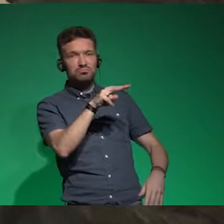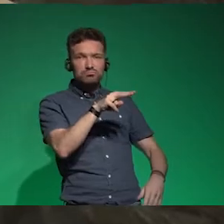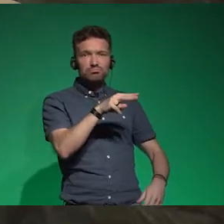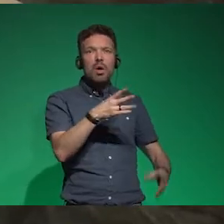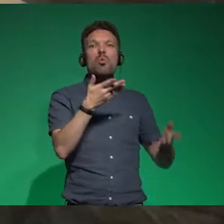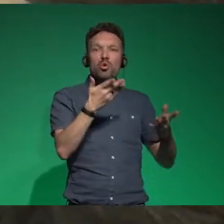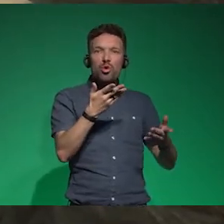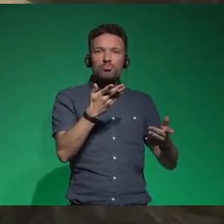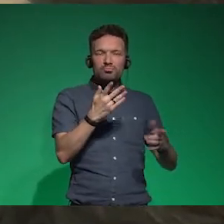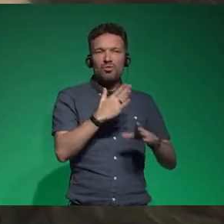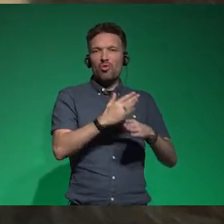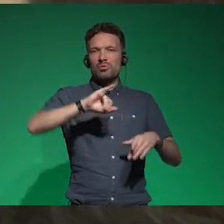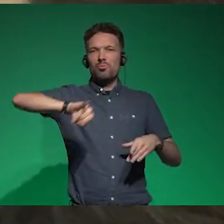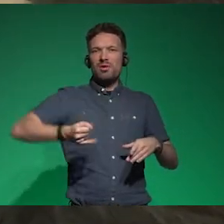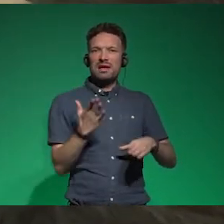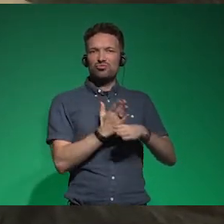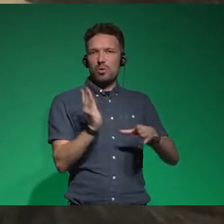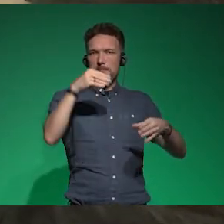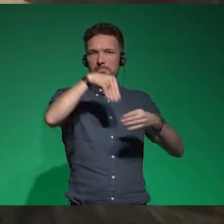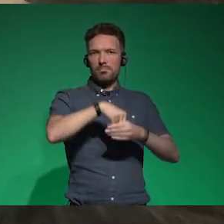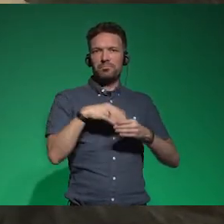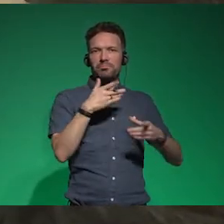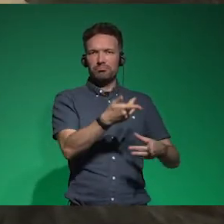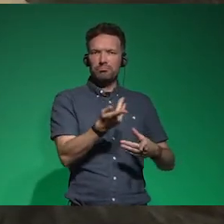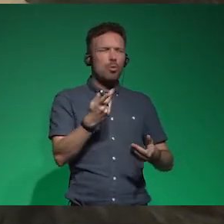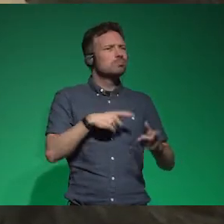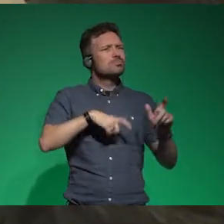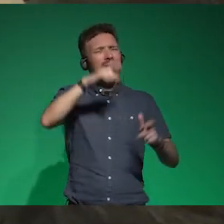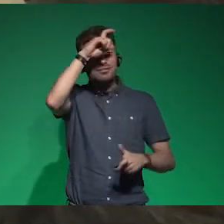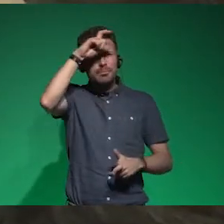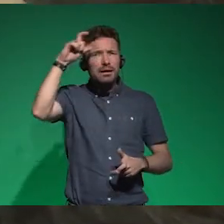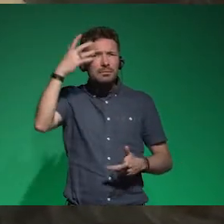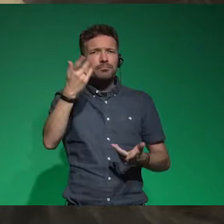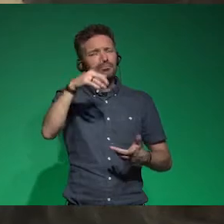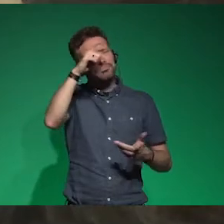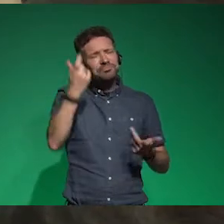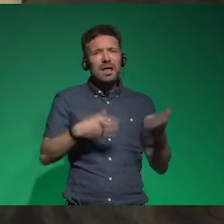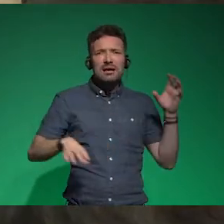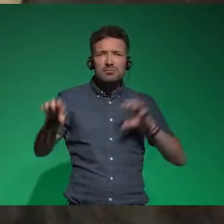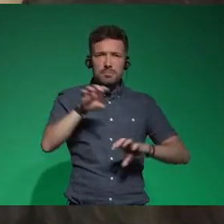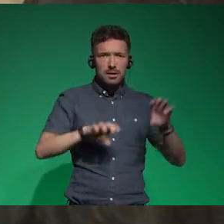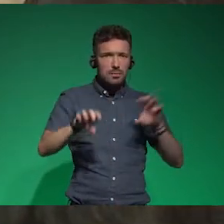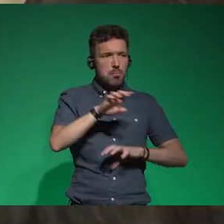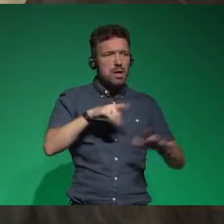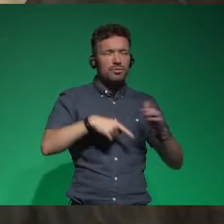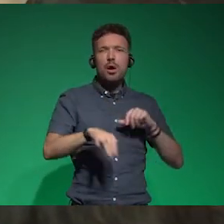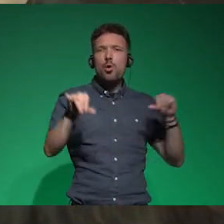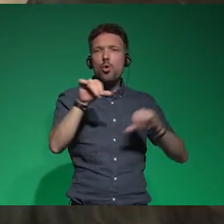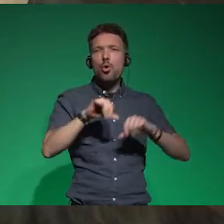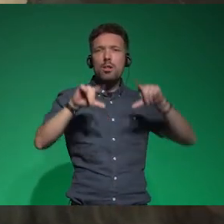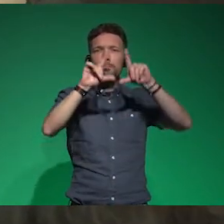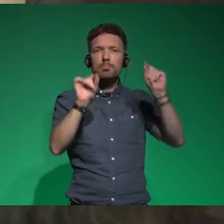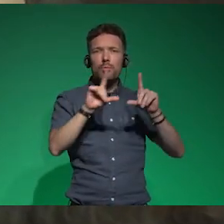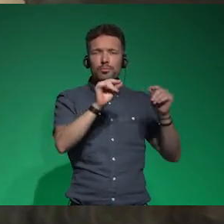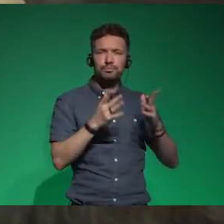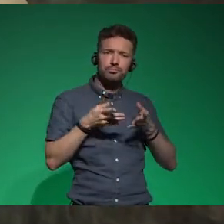be very interesting for us to see, to bring in our experience as researchers, our results, but